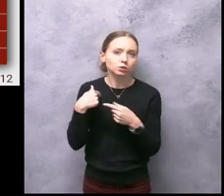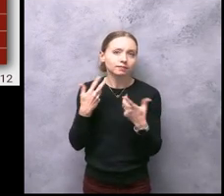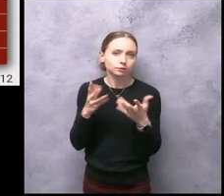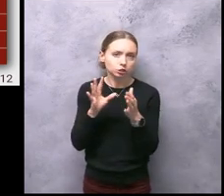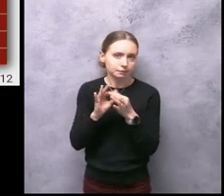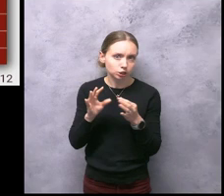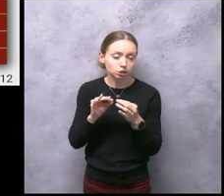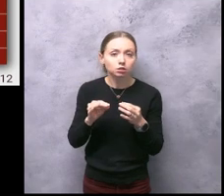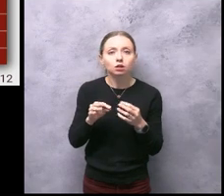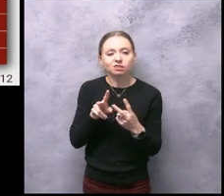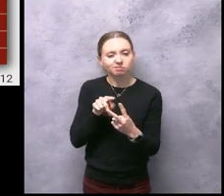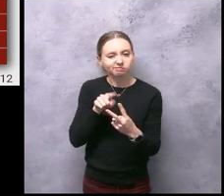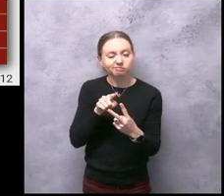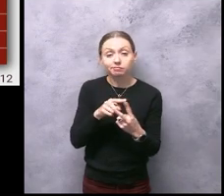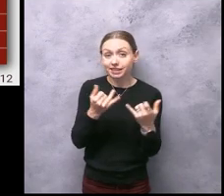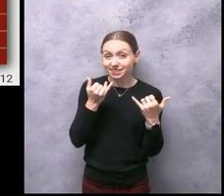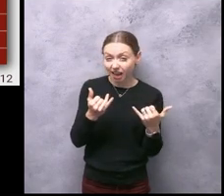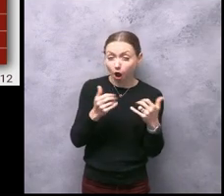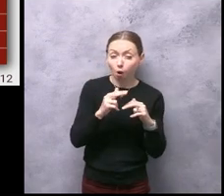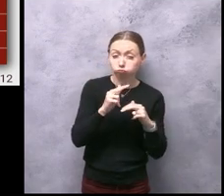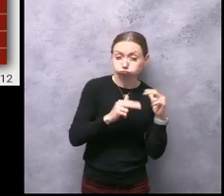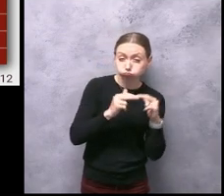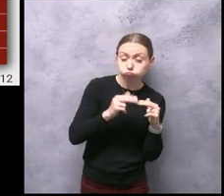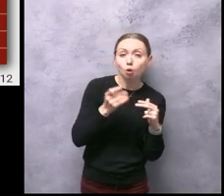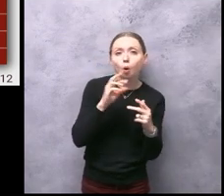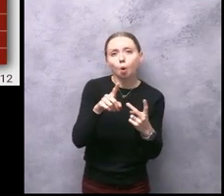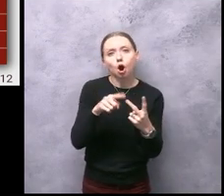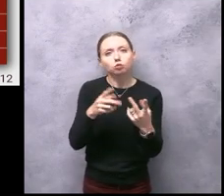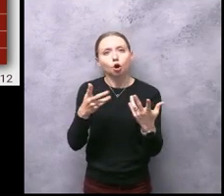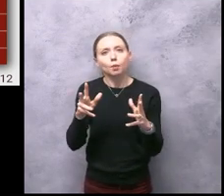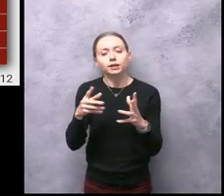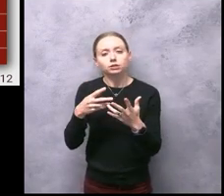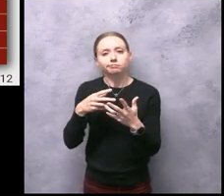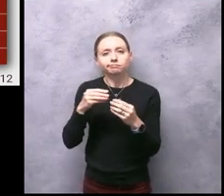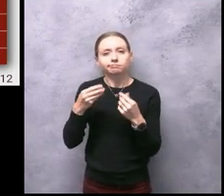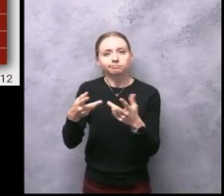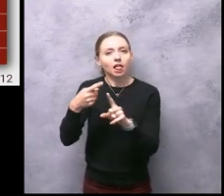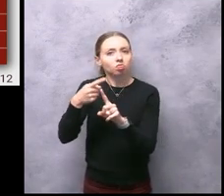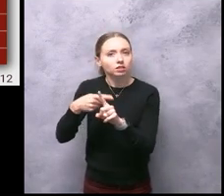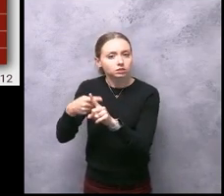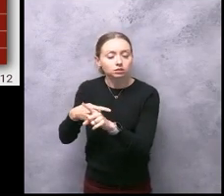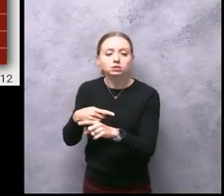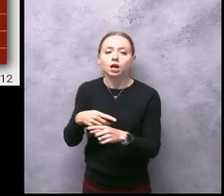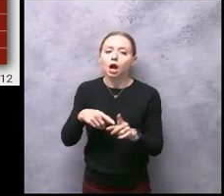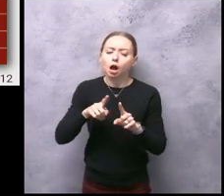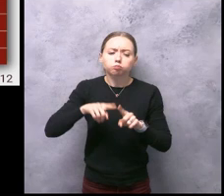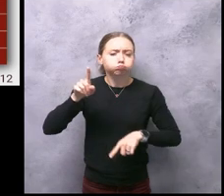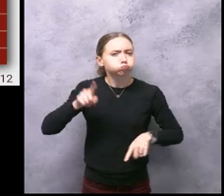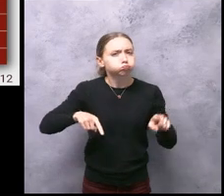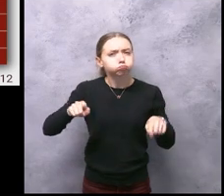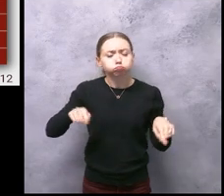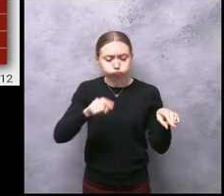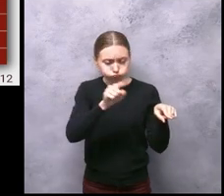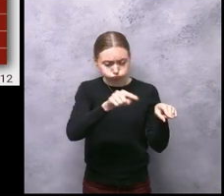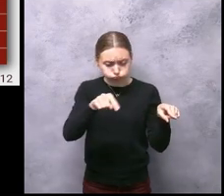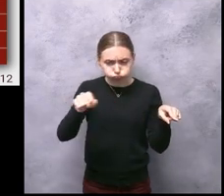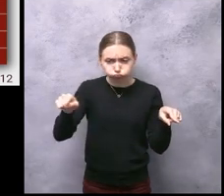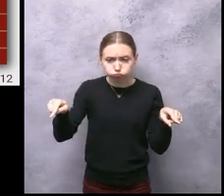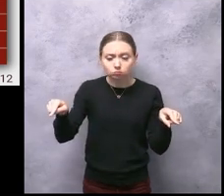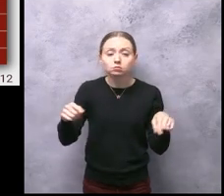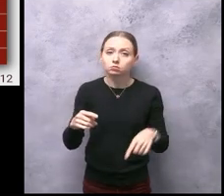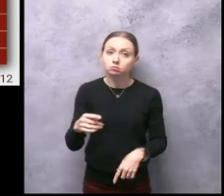under construction or leasing up. And as you can see on the map, they're scattered all over the district. And this is typical